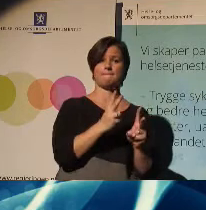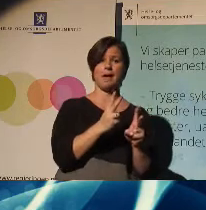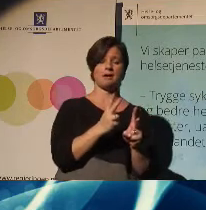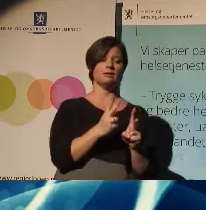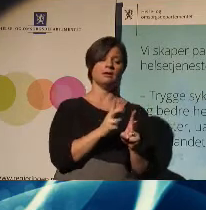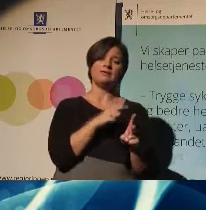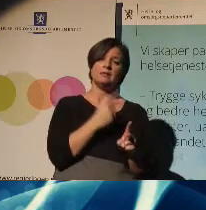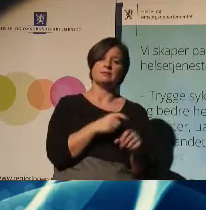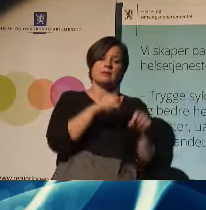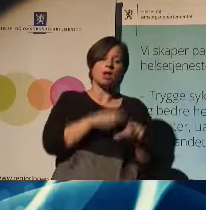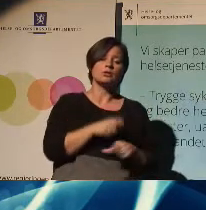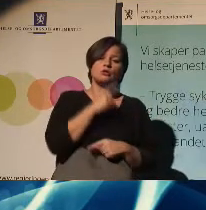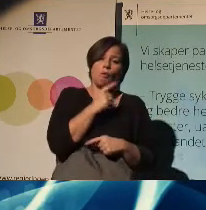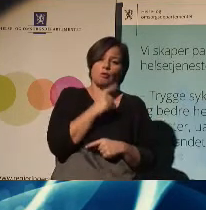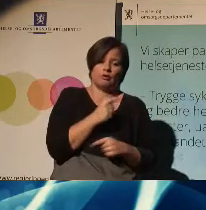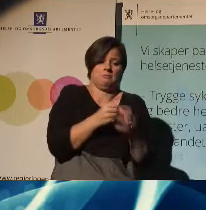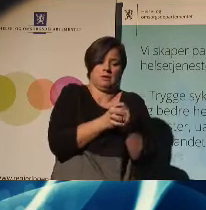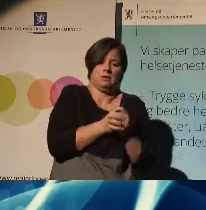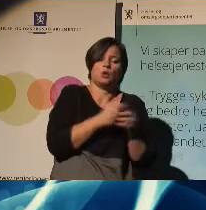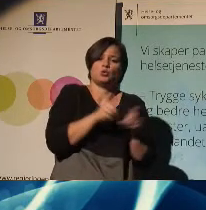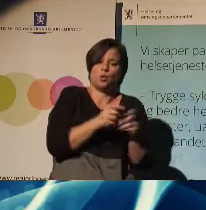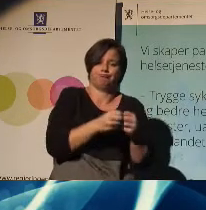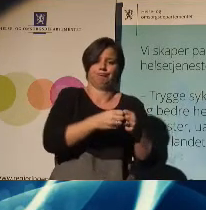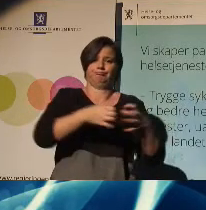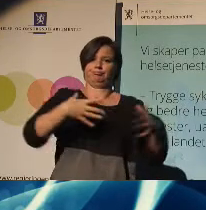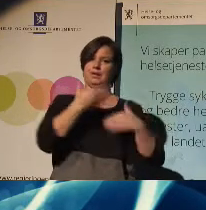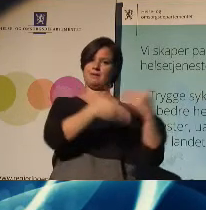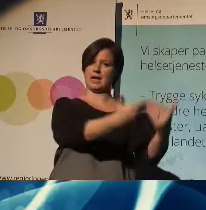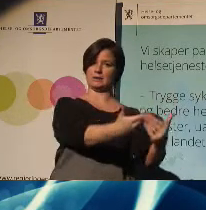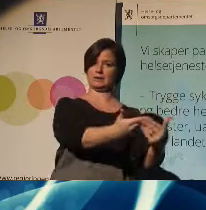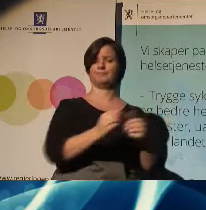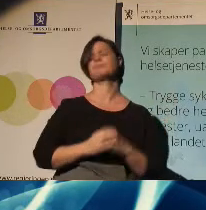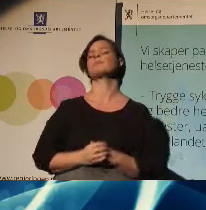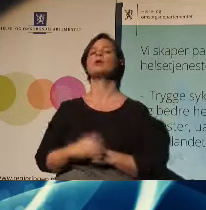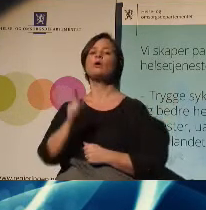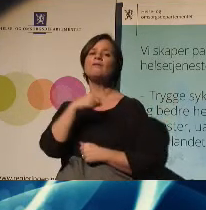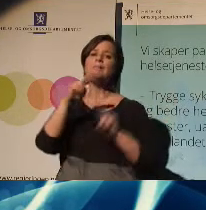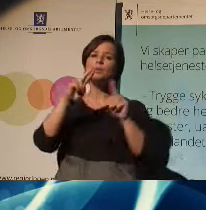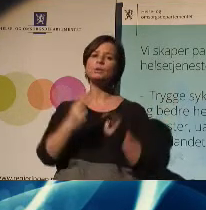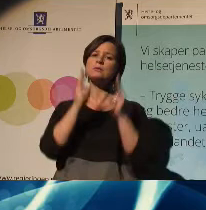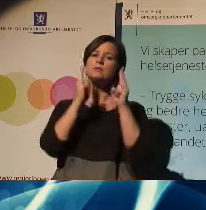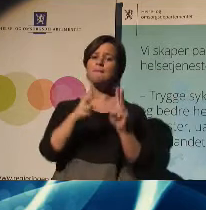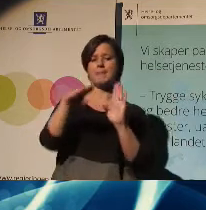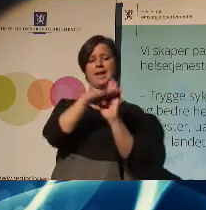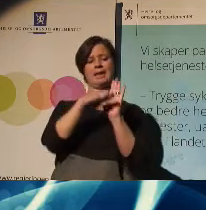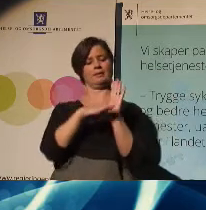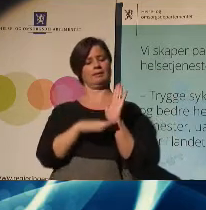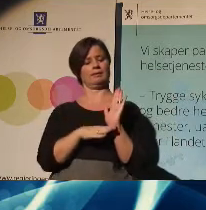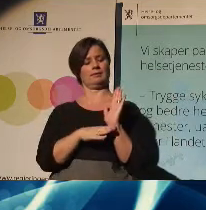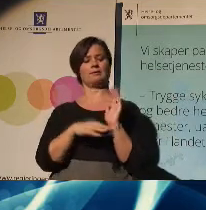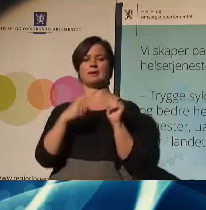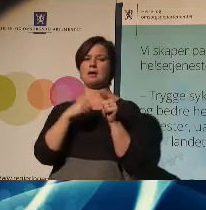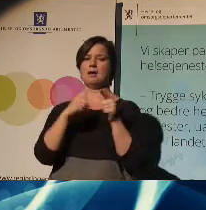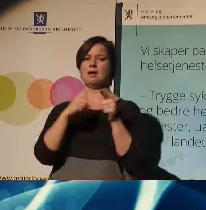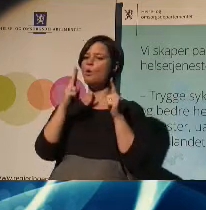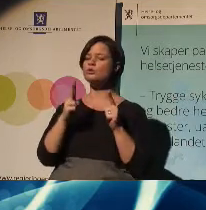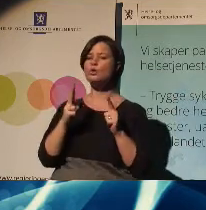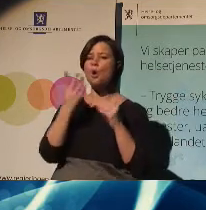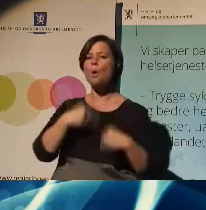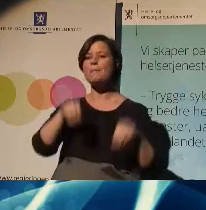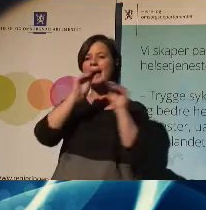nationwide implementation immediately. What we do is use the very same guidelines now as training material for